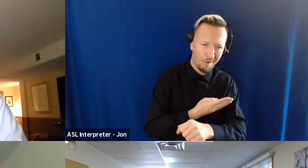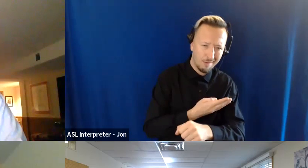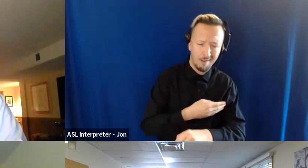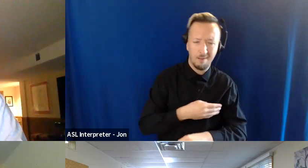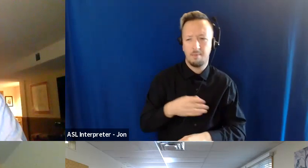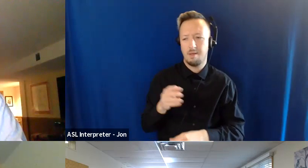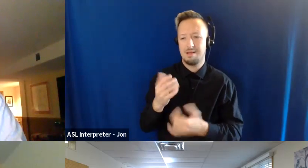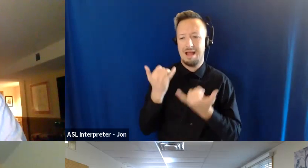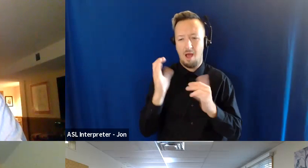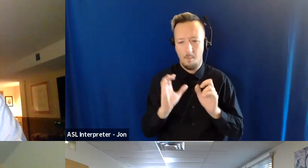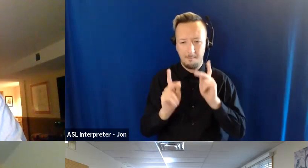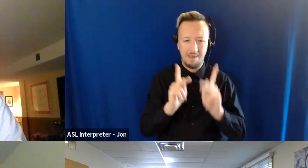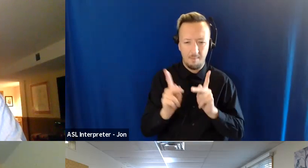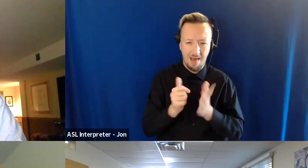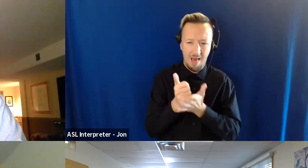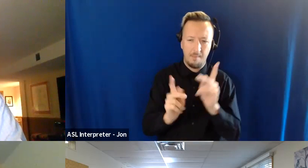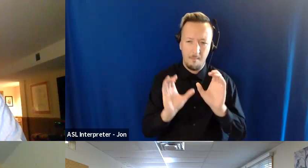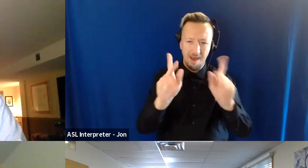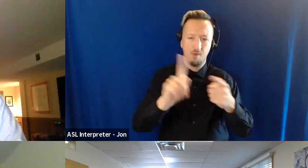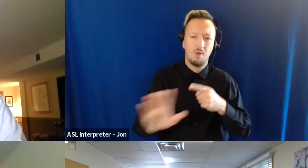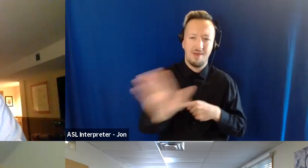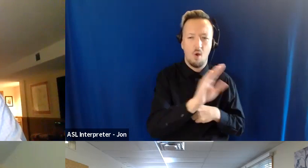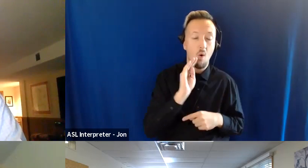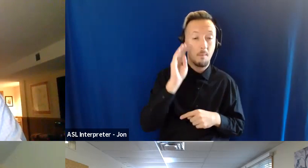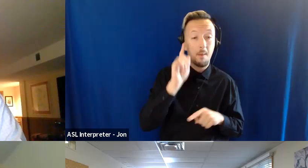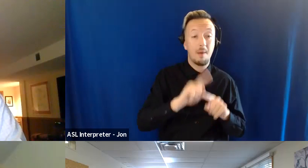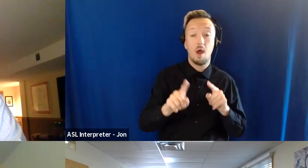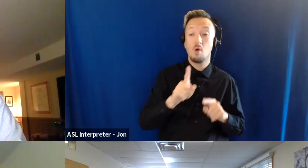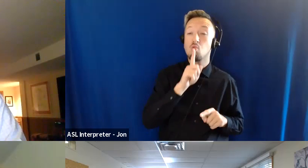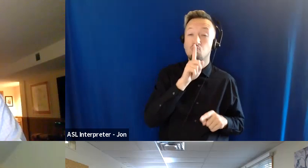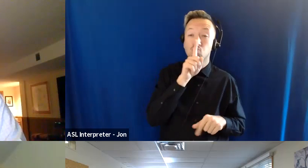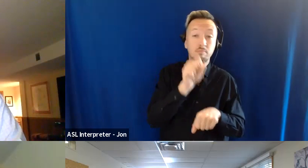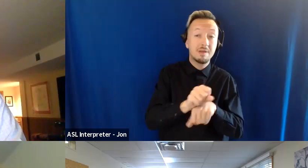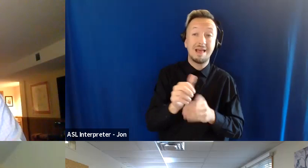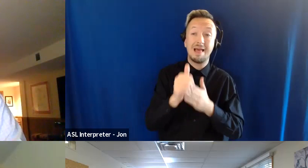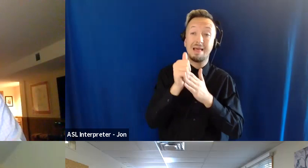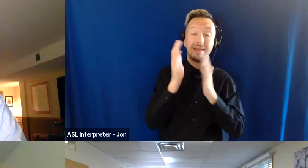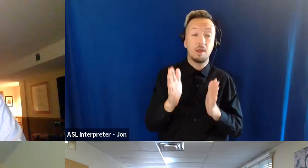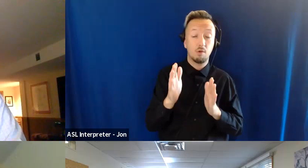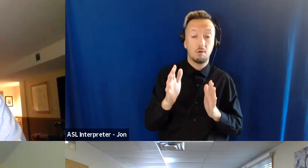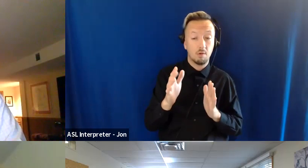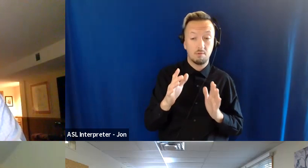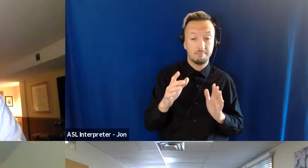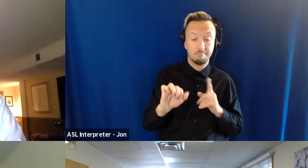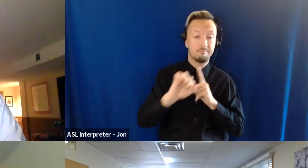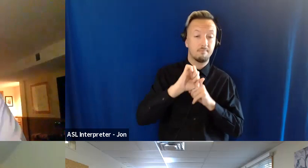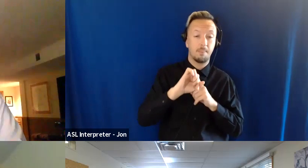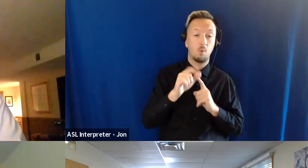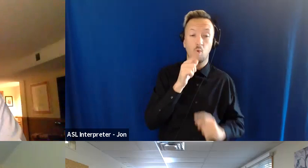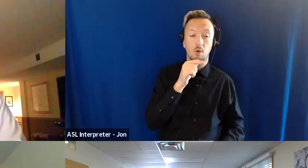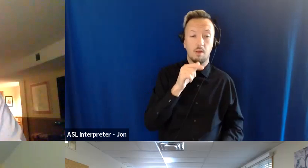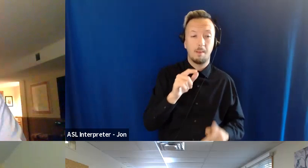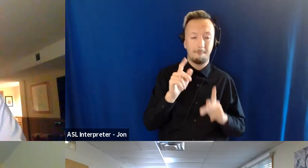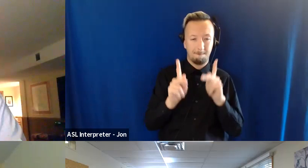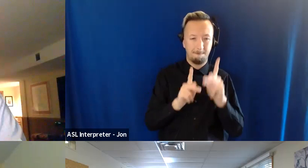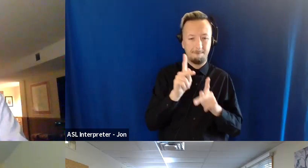own homes. But the true leaders of my generation and what really sticks with me were your people